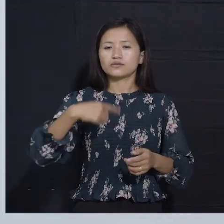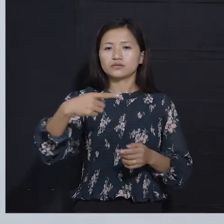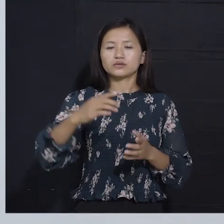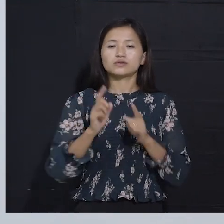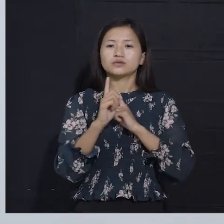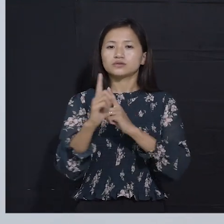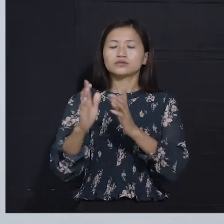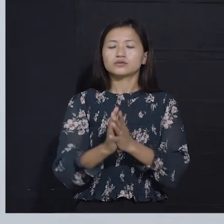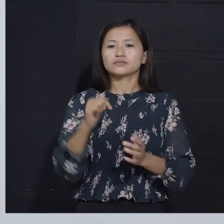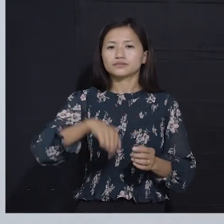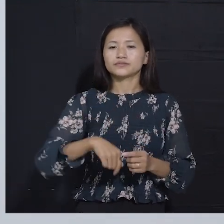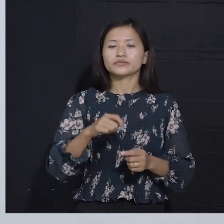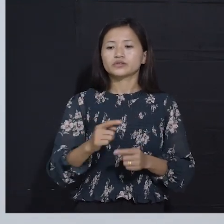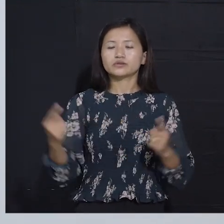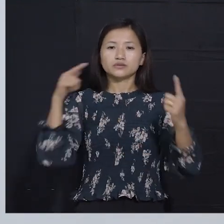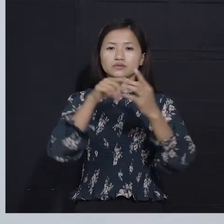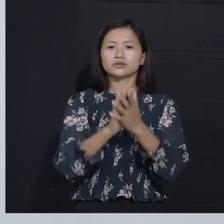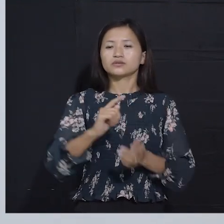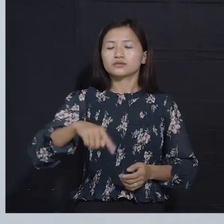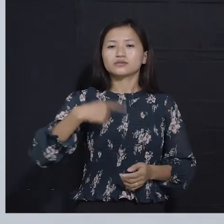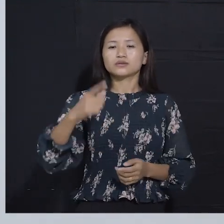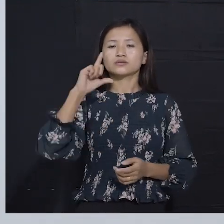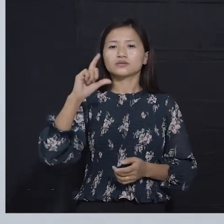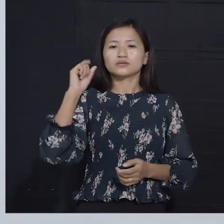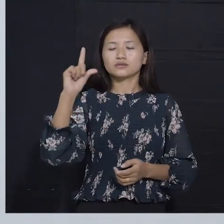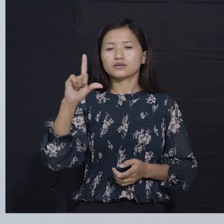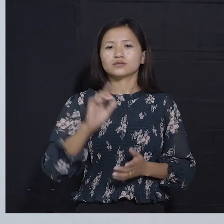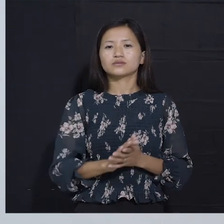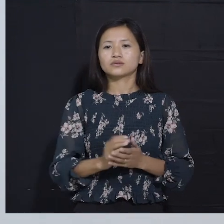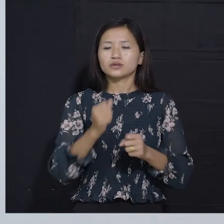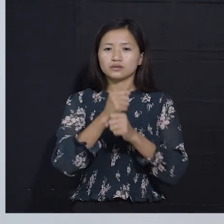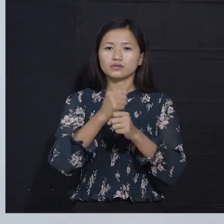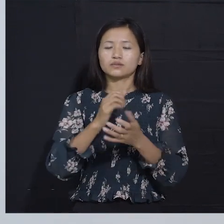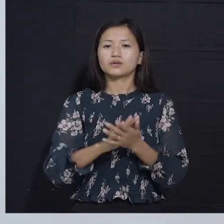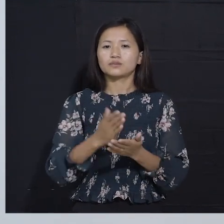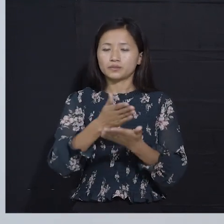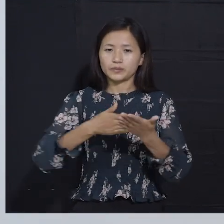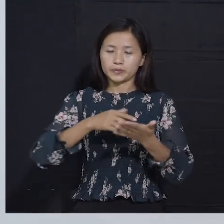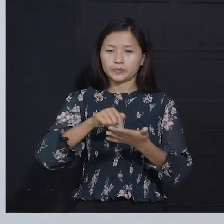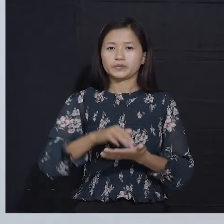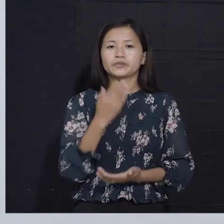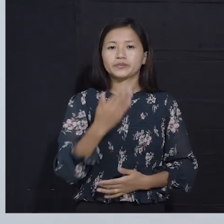next page. Until then, we will see you in the next class with a grammar portion. Thank you.